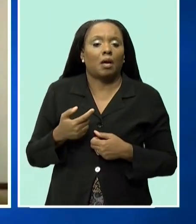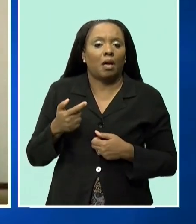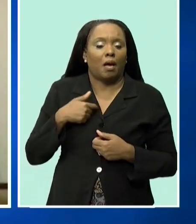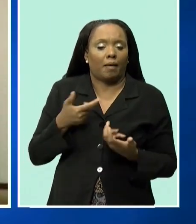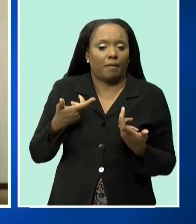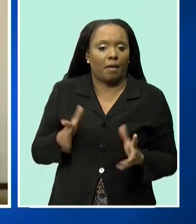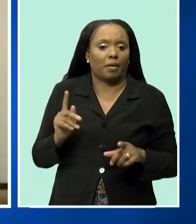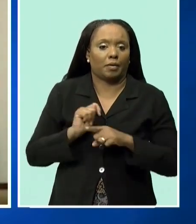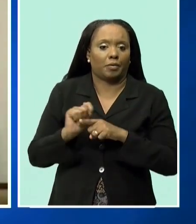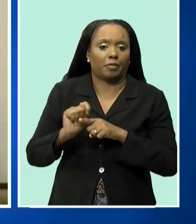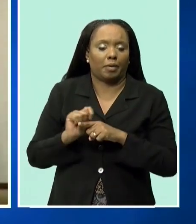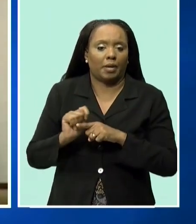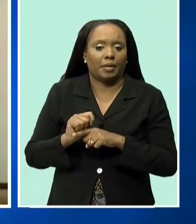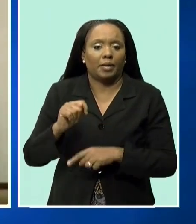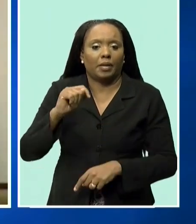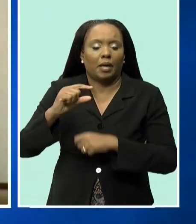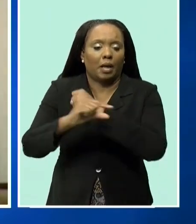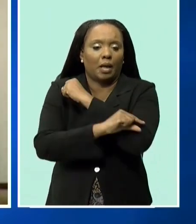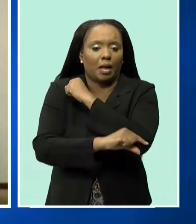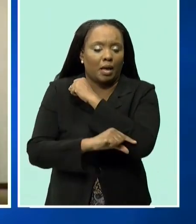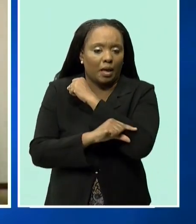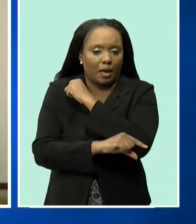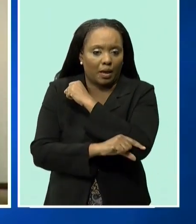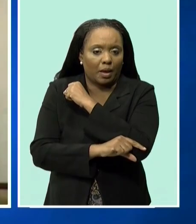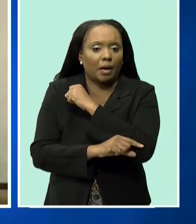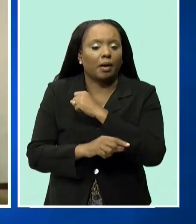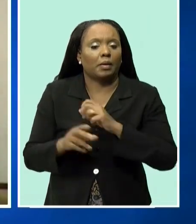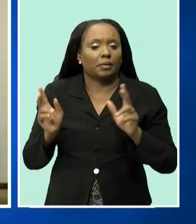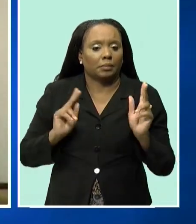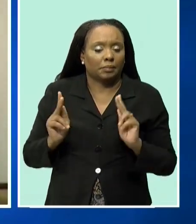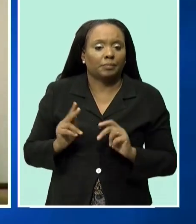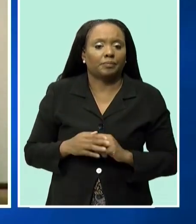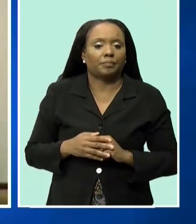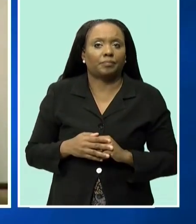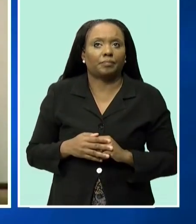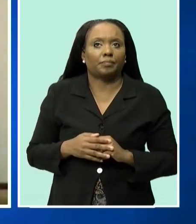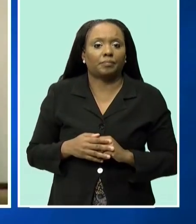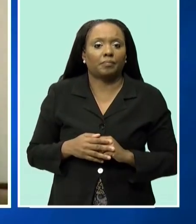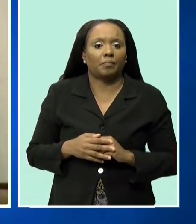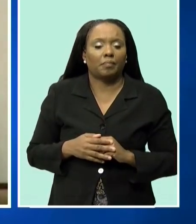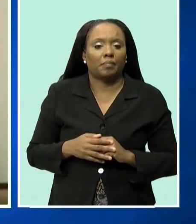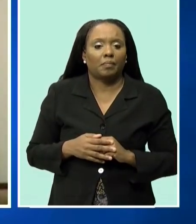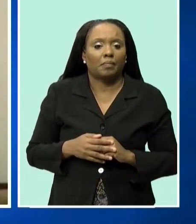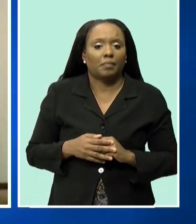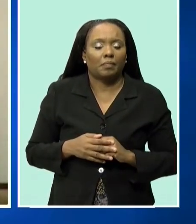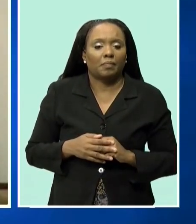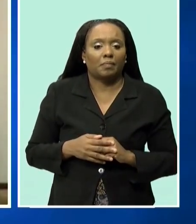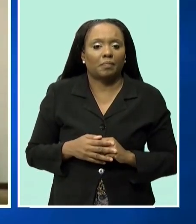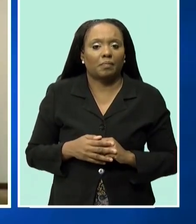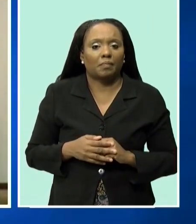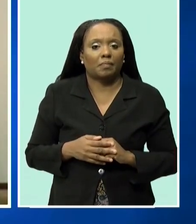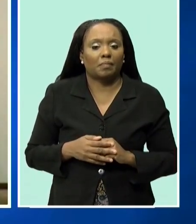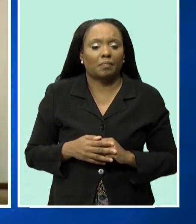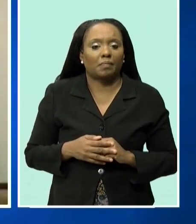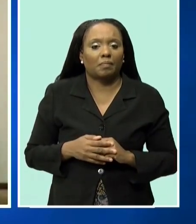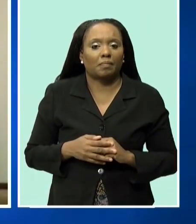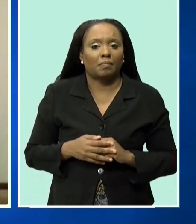our distributors there, GAFOR. They brought people from their 7